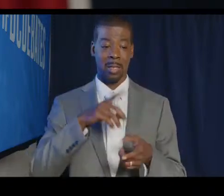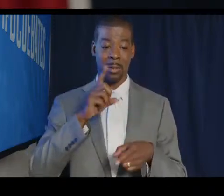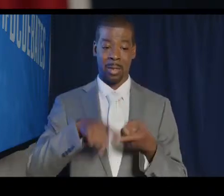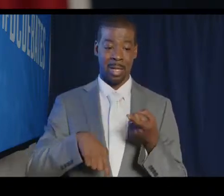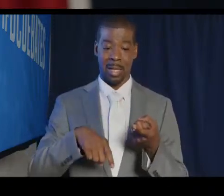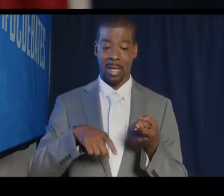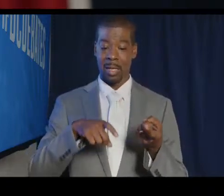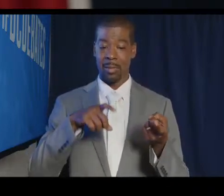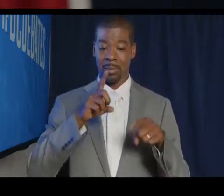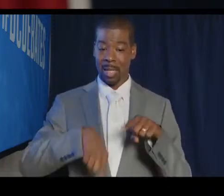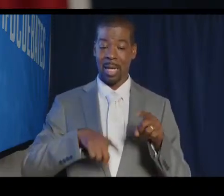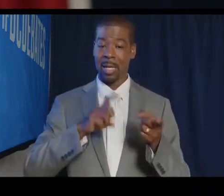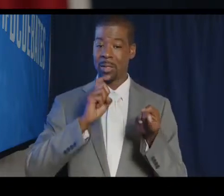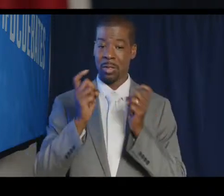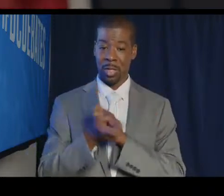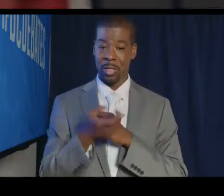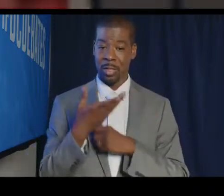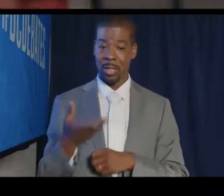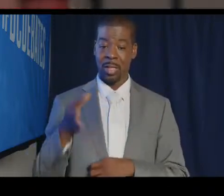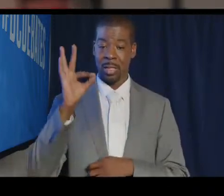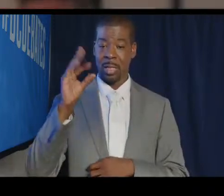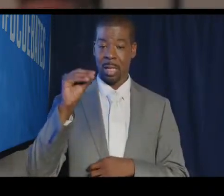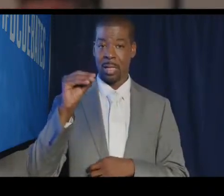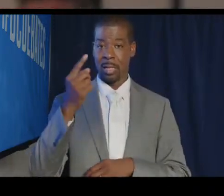then we need to bring in somebody who can. Thank you.